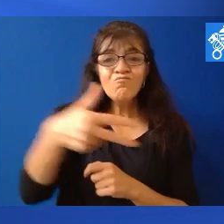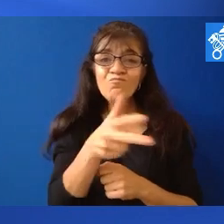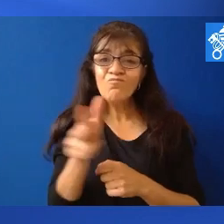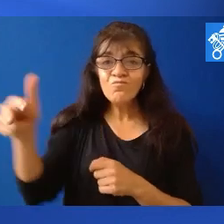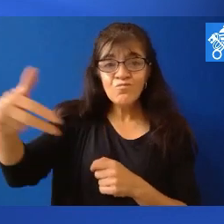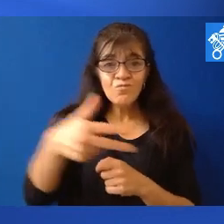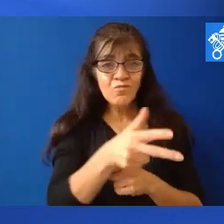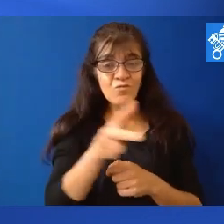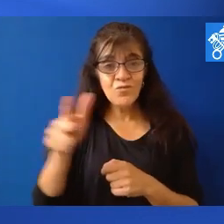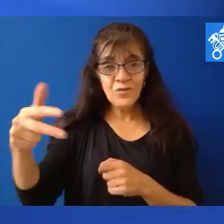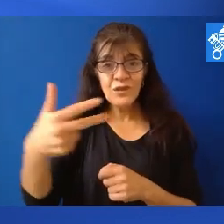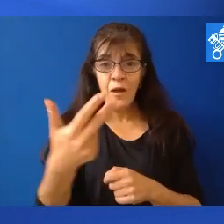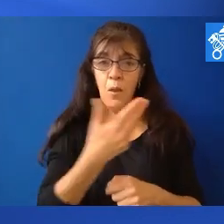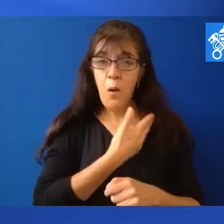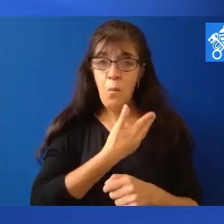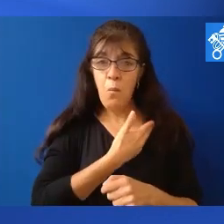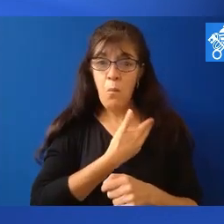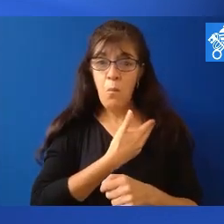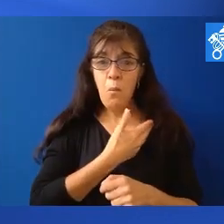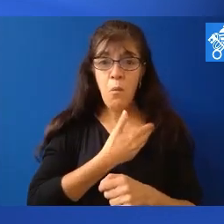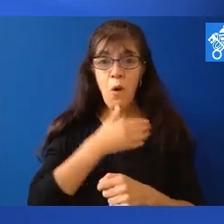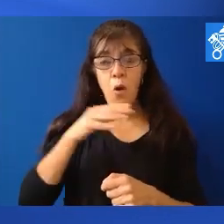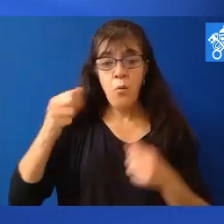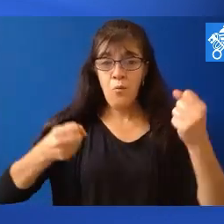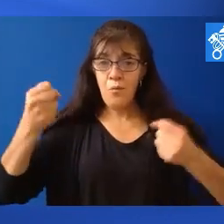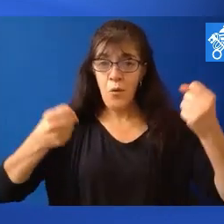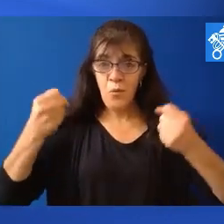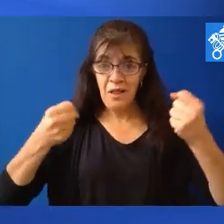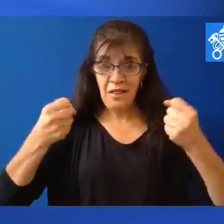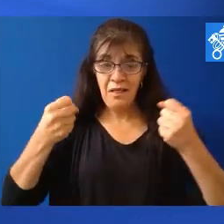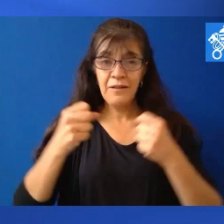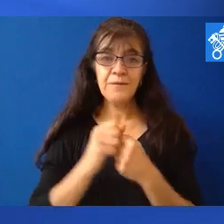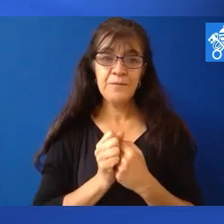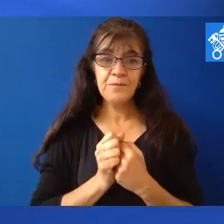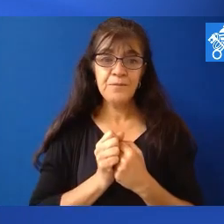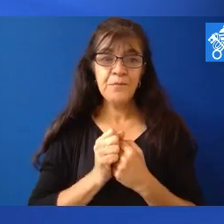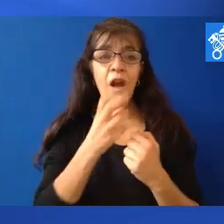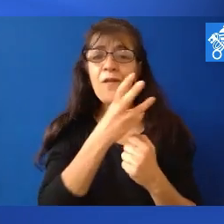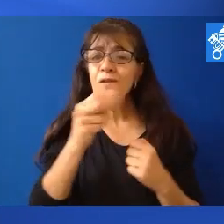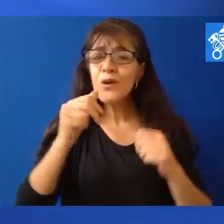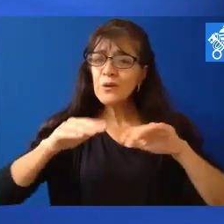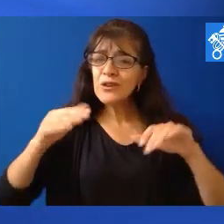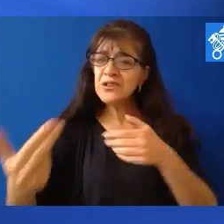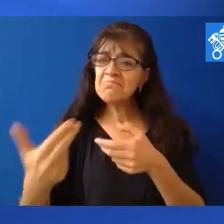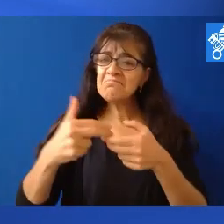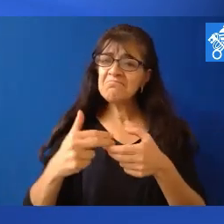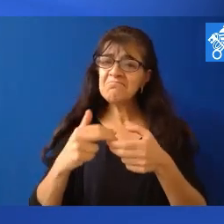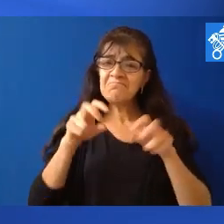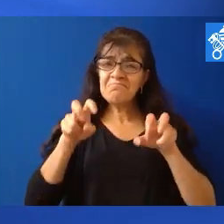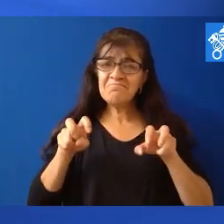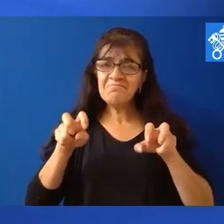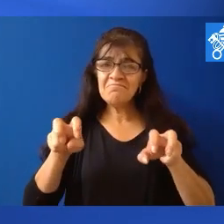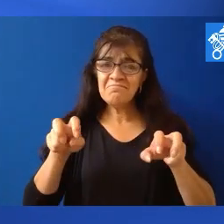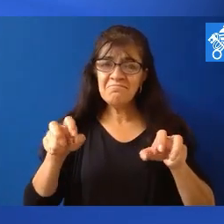the rounds of St. Peter in his Pope Mobile, as he often does. He is accompanied by a few